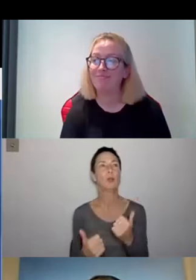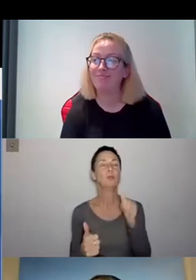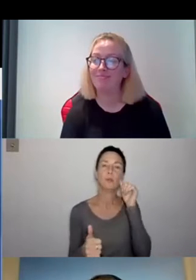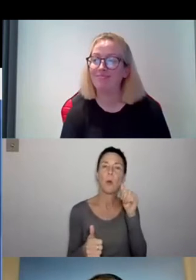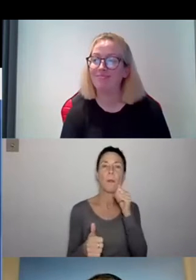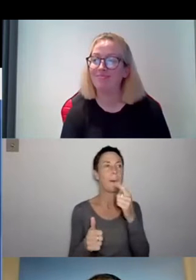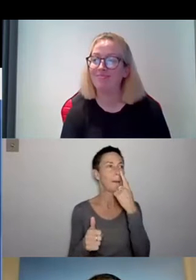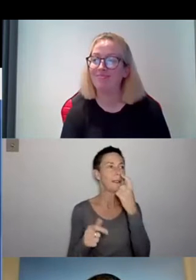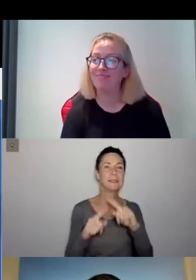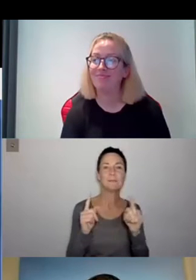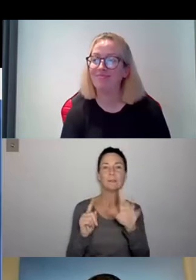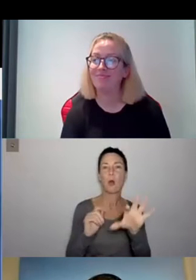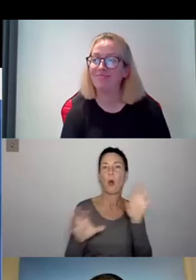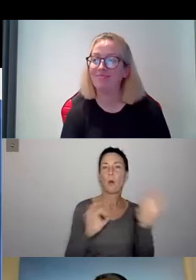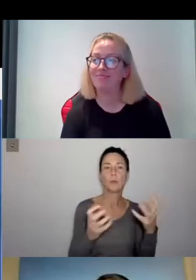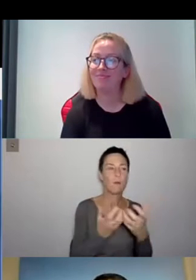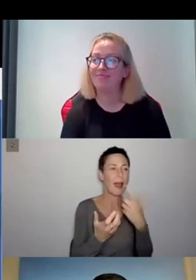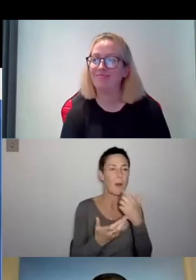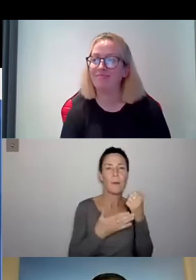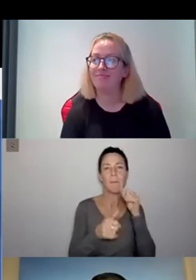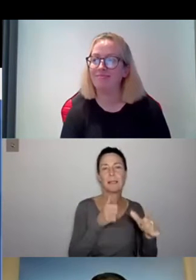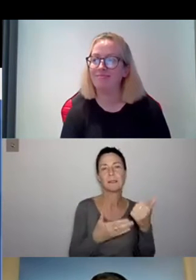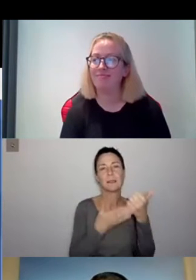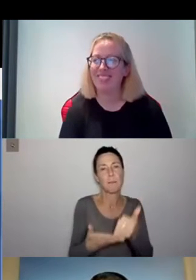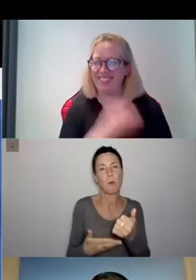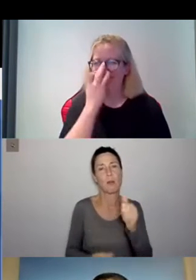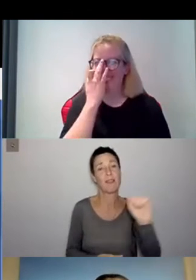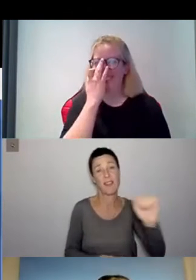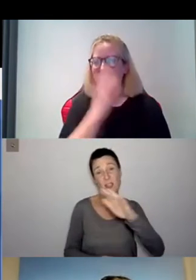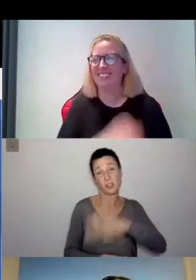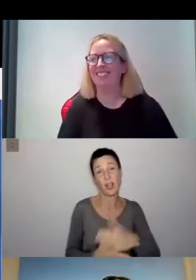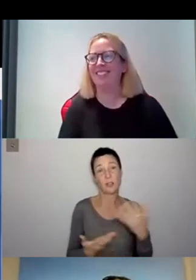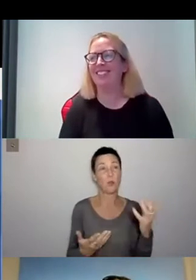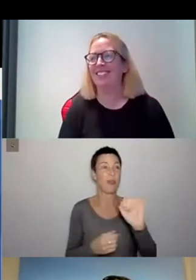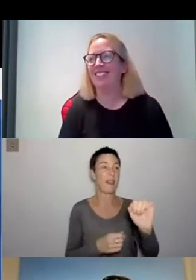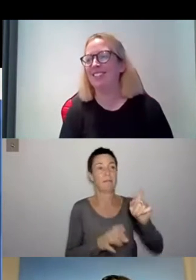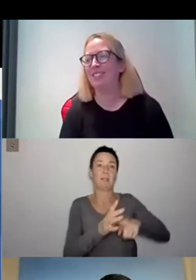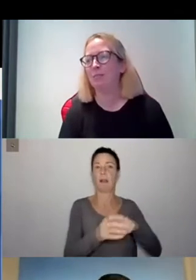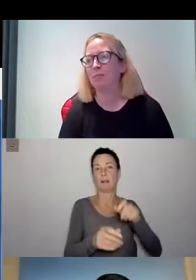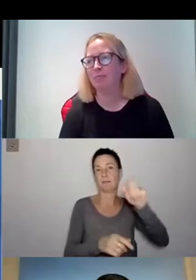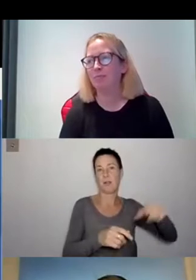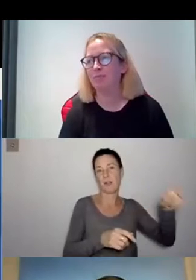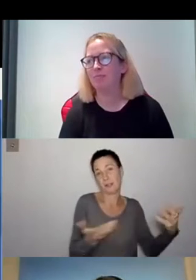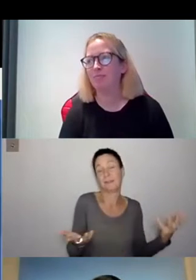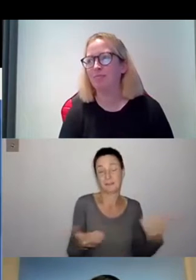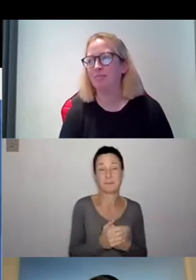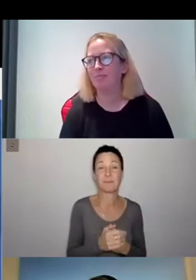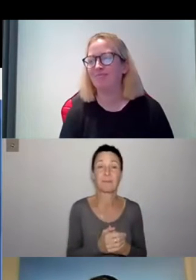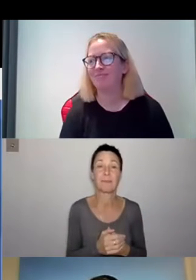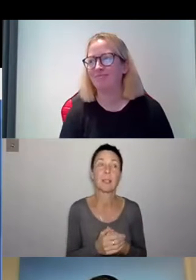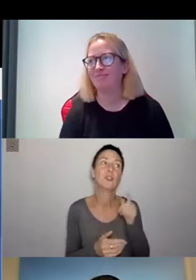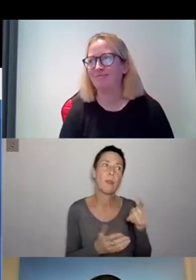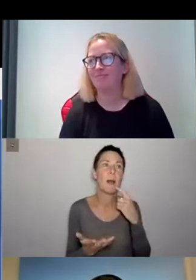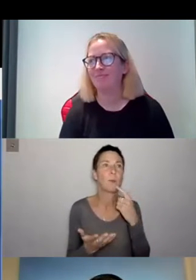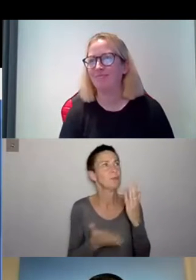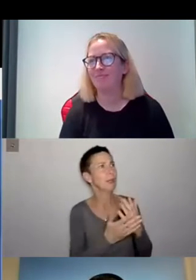best support their child or adult son or daughter. So that was really possible. That fun too,